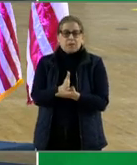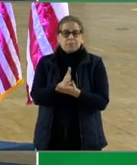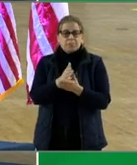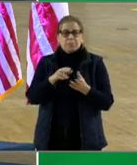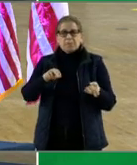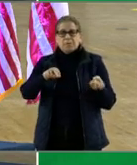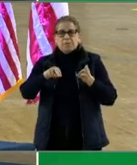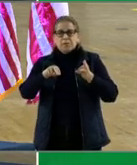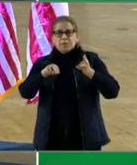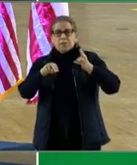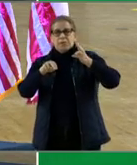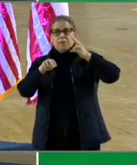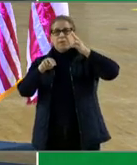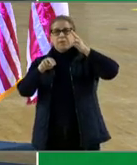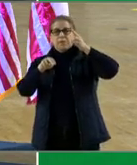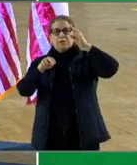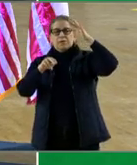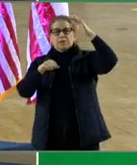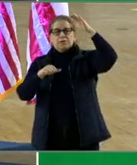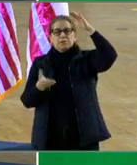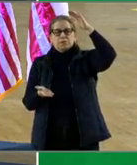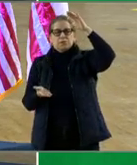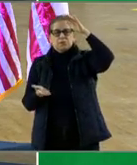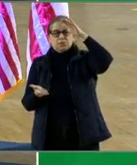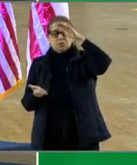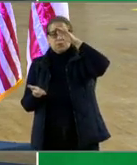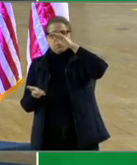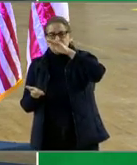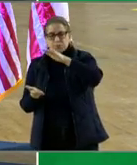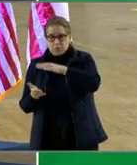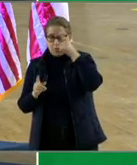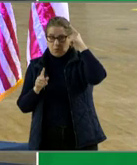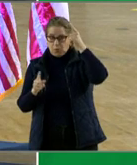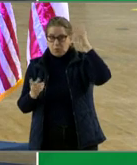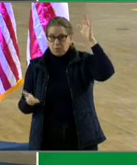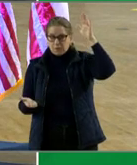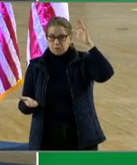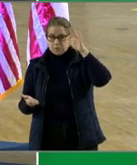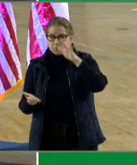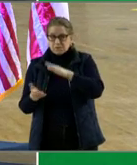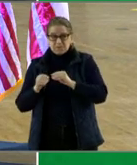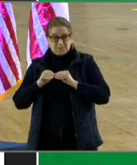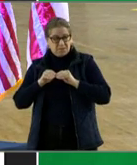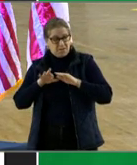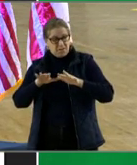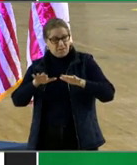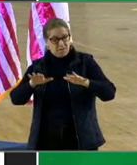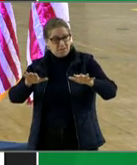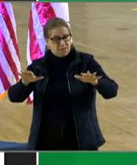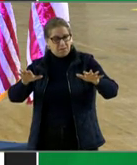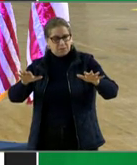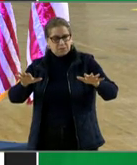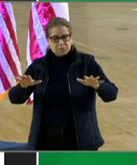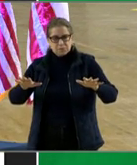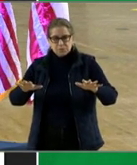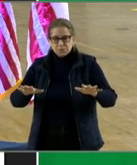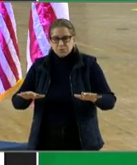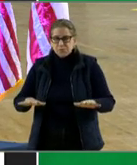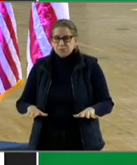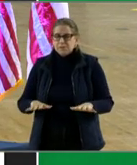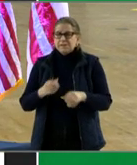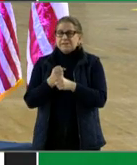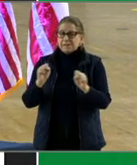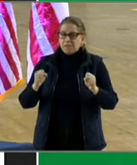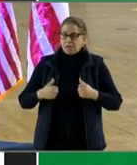of course, is to mitigate the spread of the virus and save as many lives as possible. And like I said, what